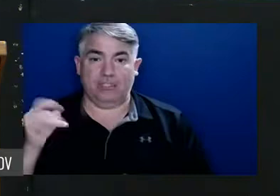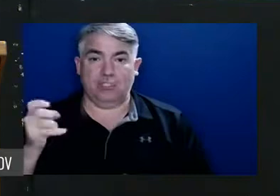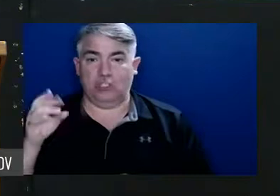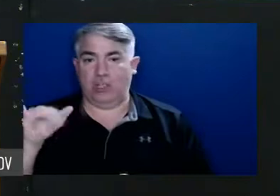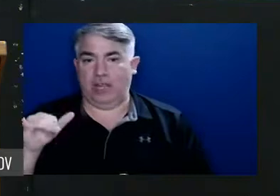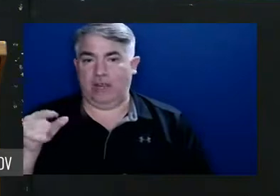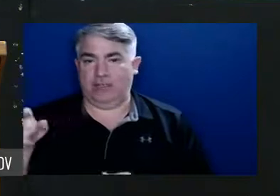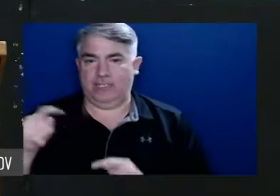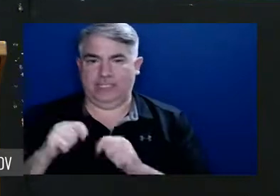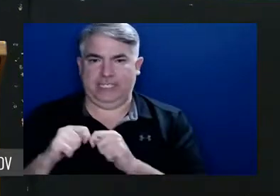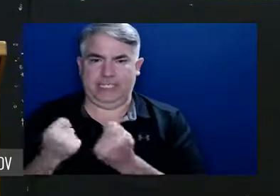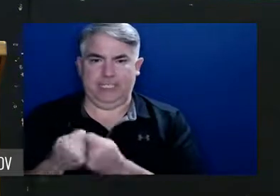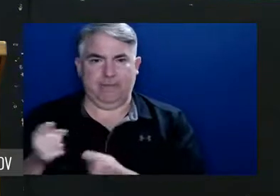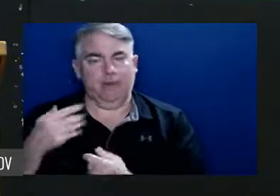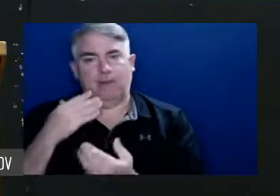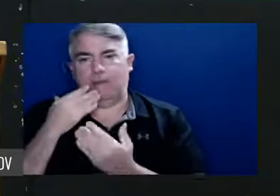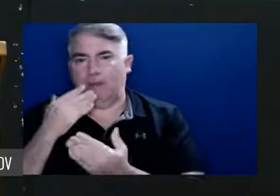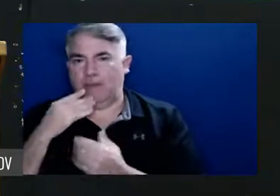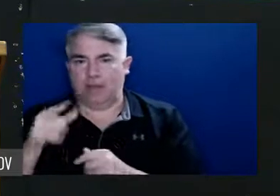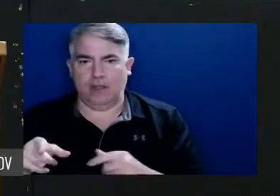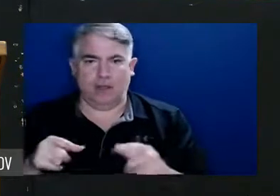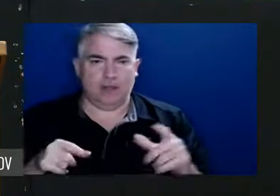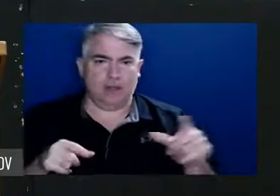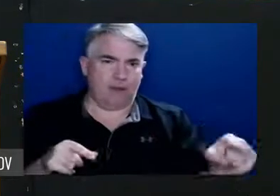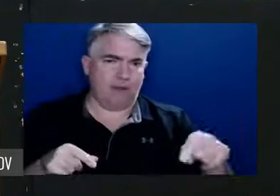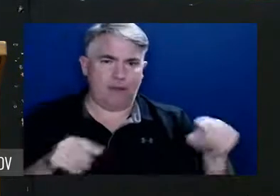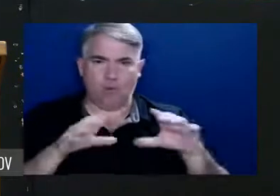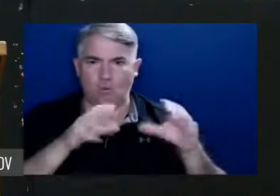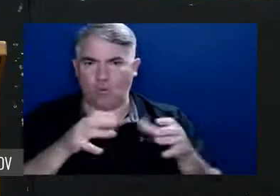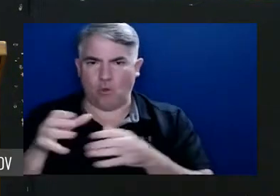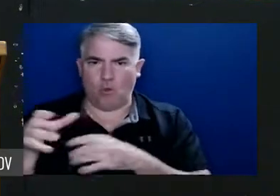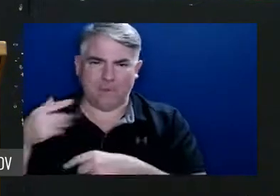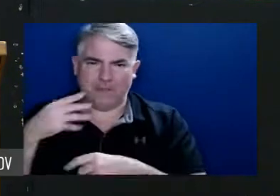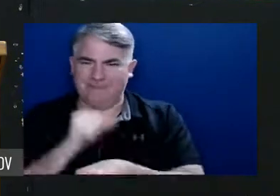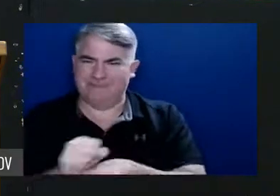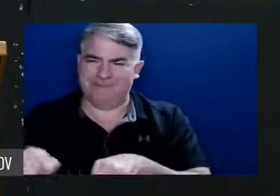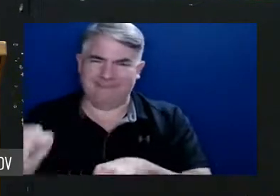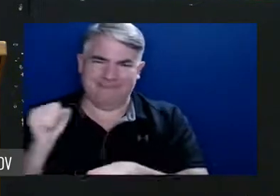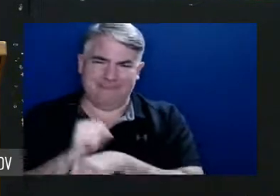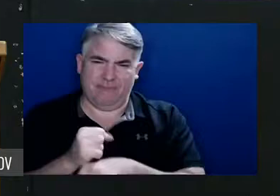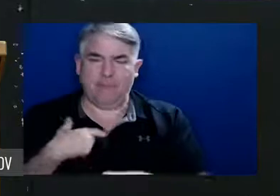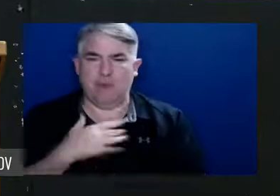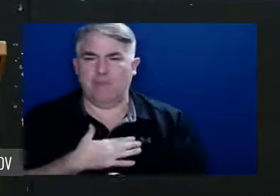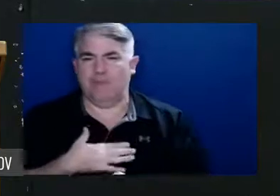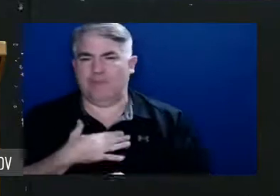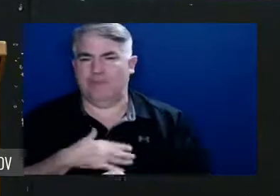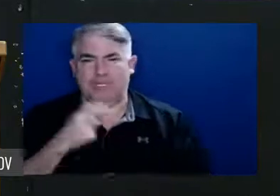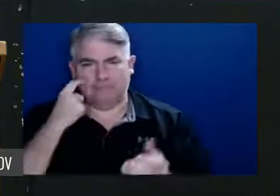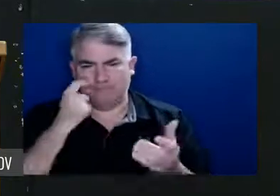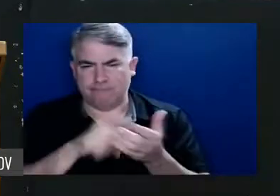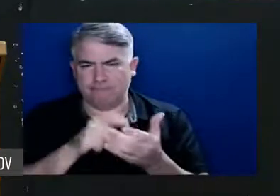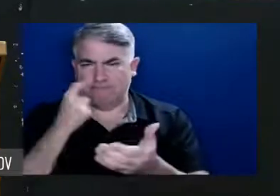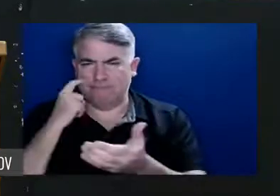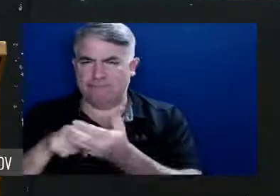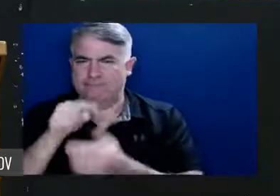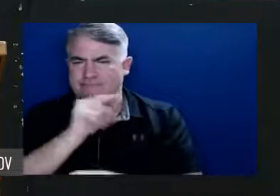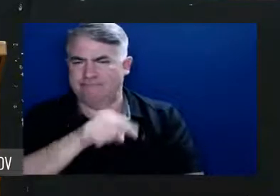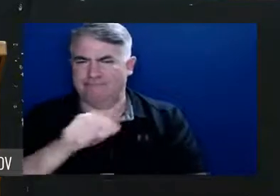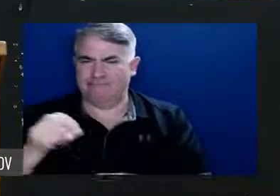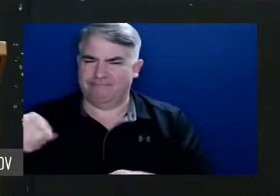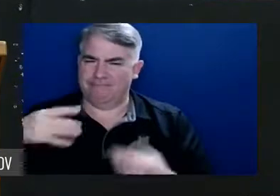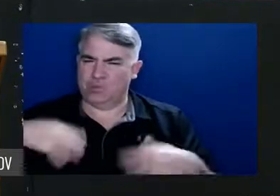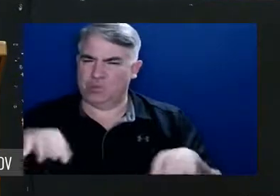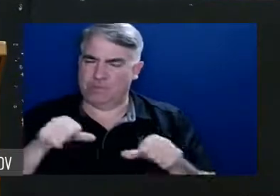team for the work they've done here, just recognize that commitment has been here and will continue as we move